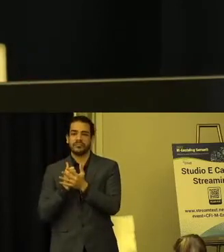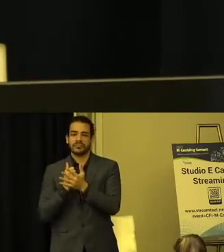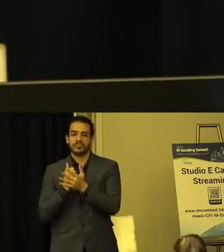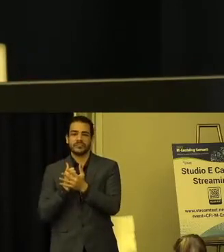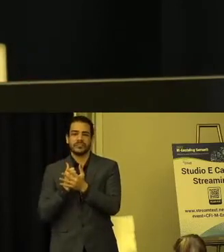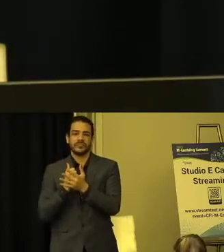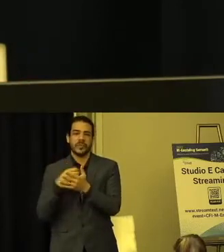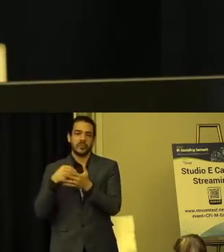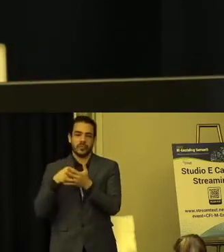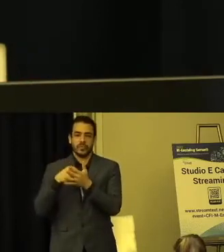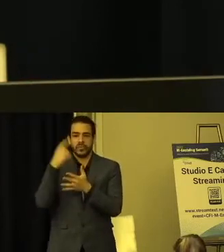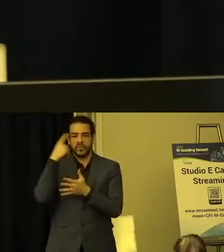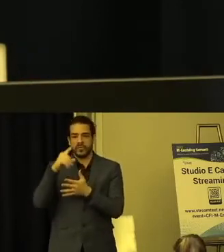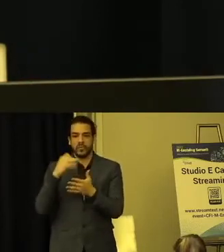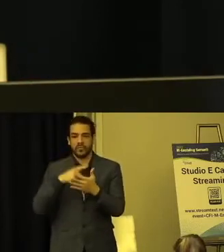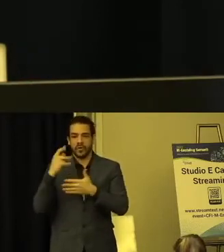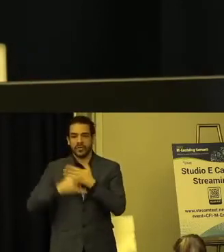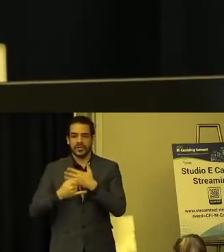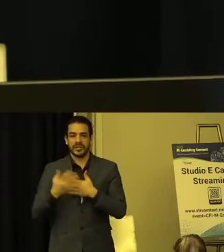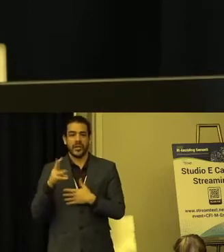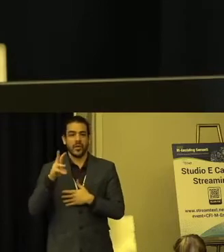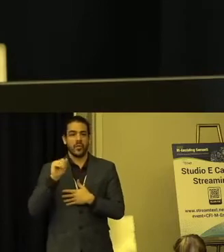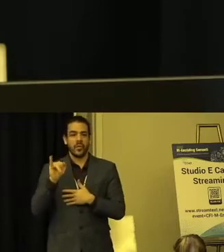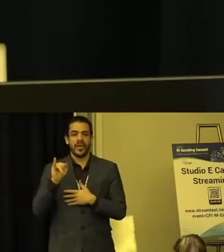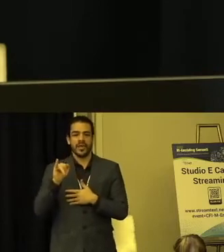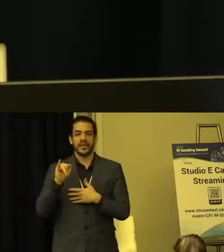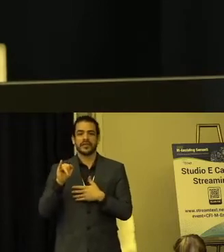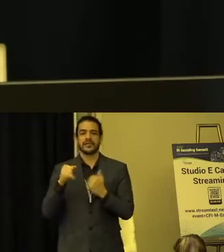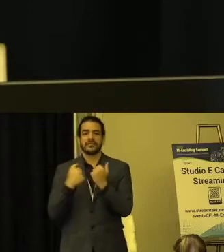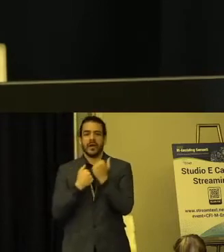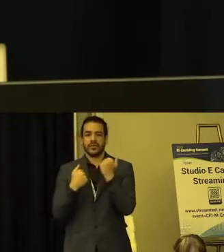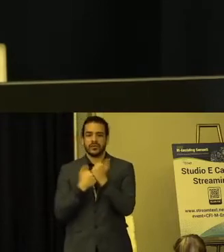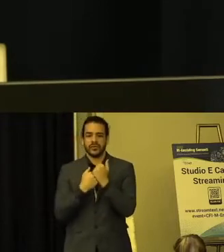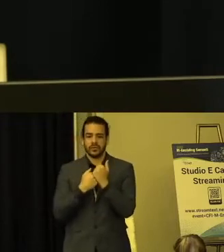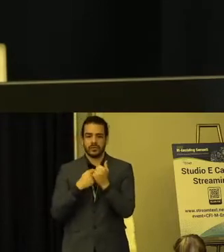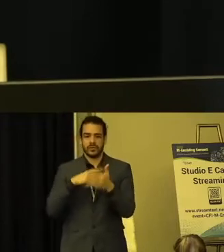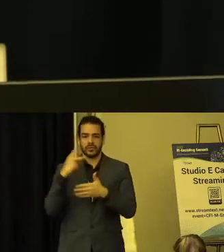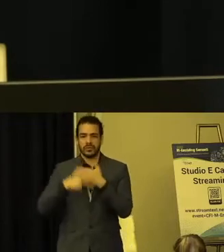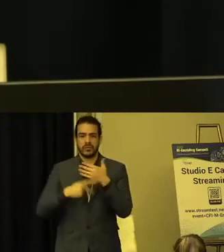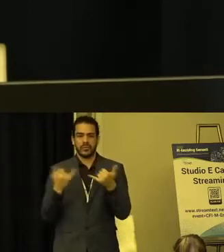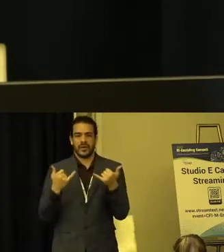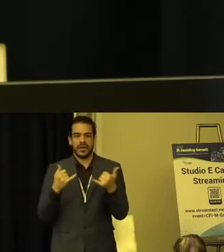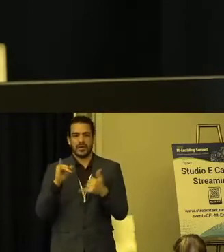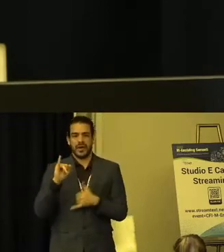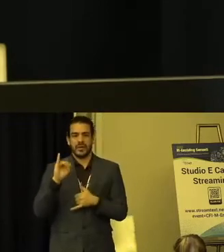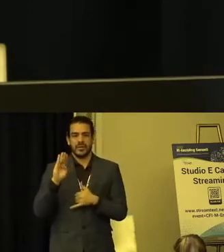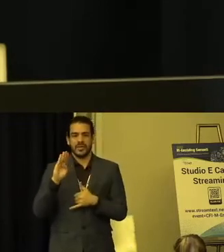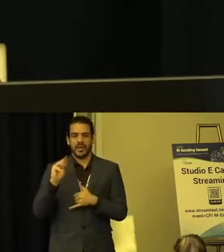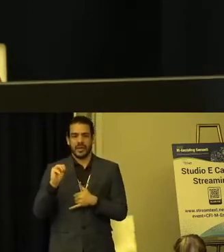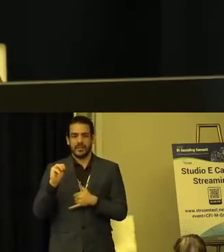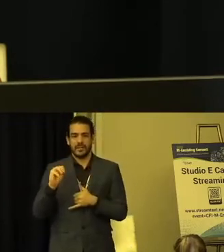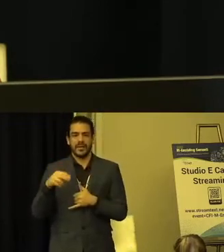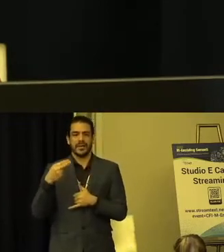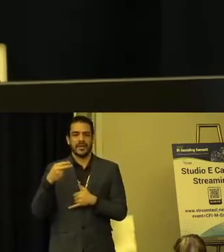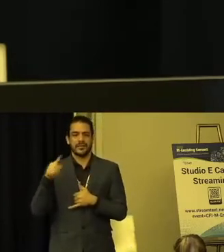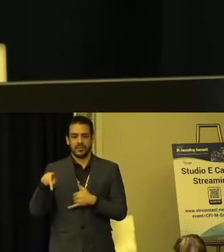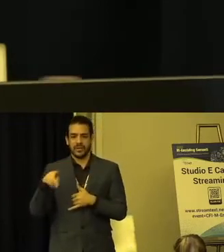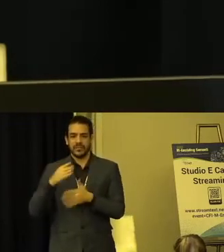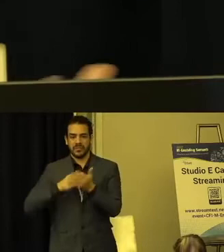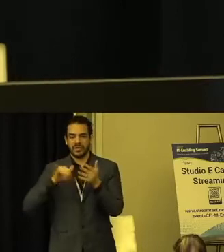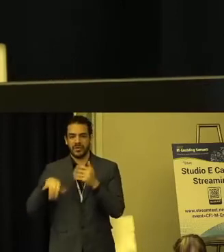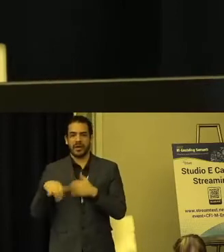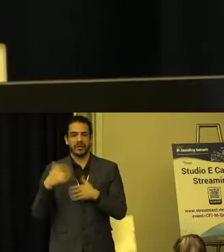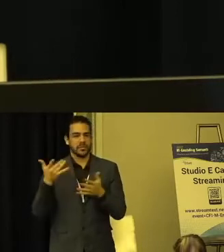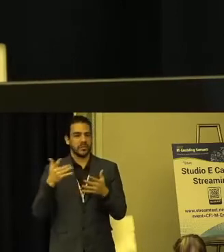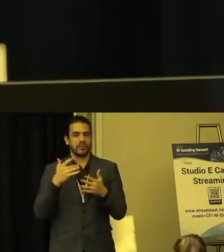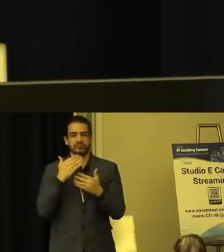over the years. Also, there's a waste sponsor program. Currently, IBM and HP participate in that. We're very grateful for that. We